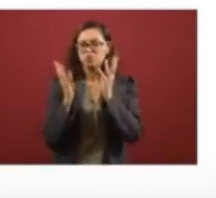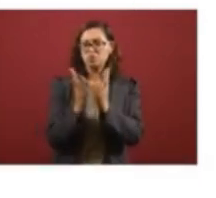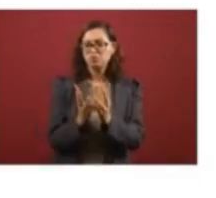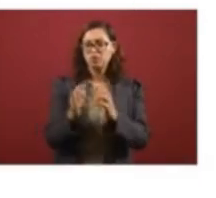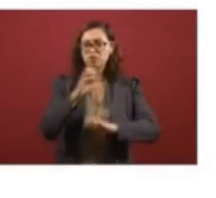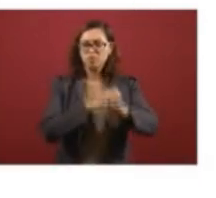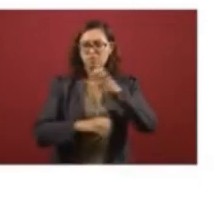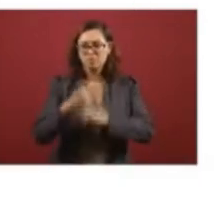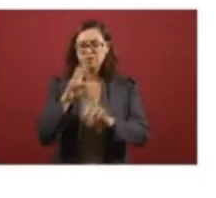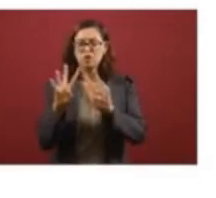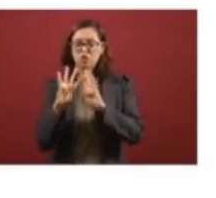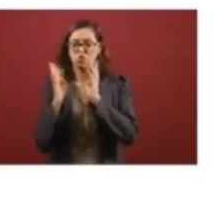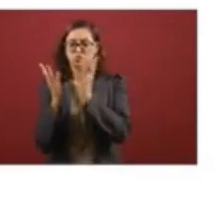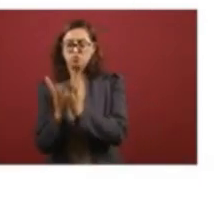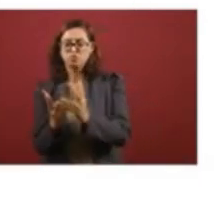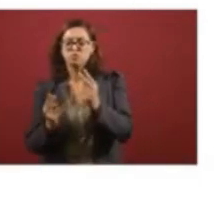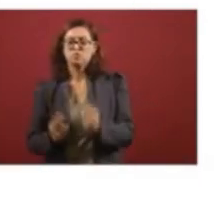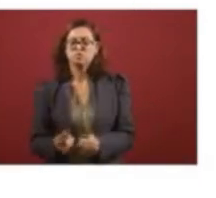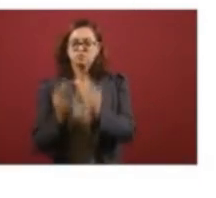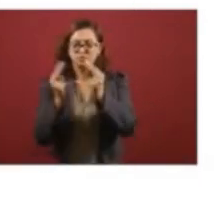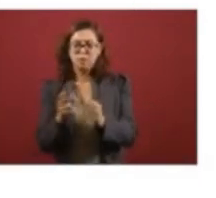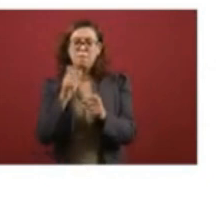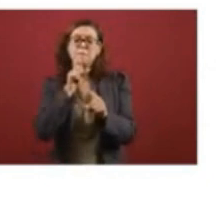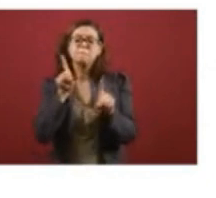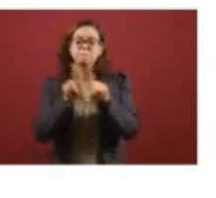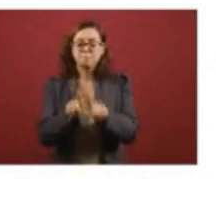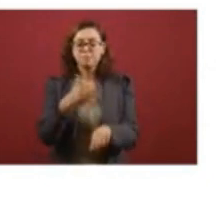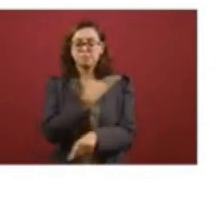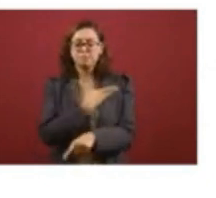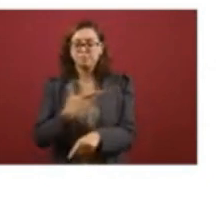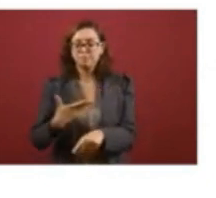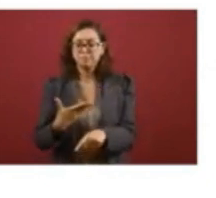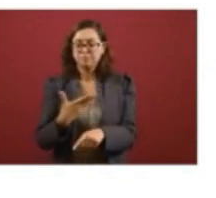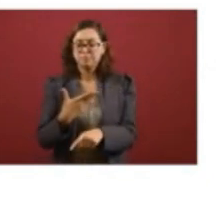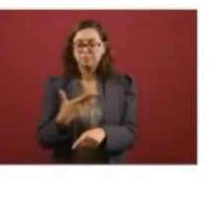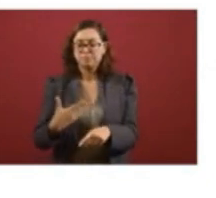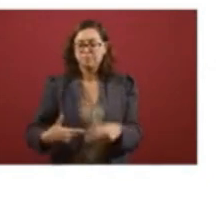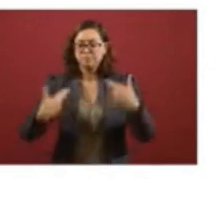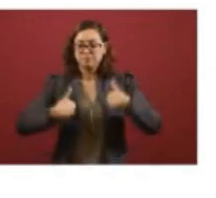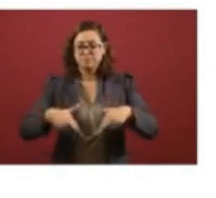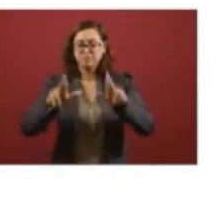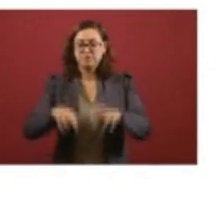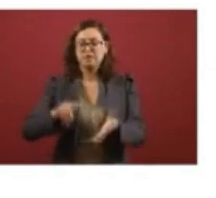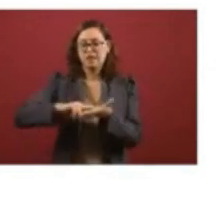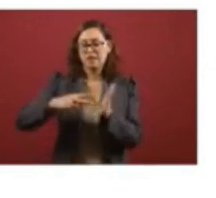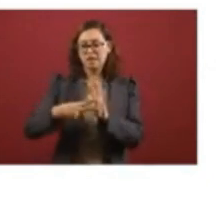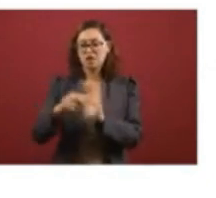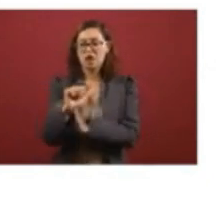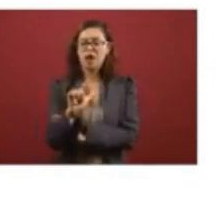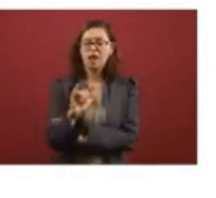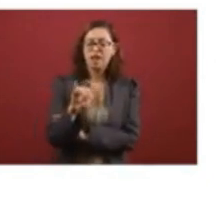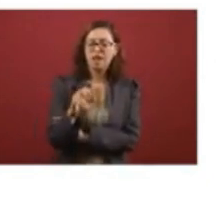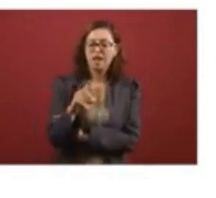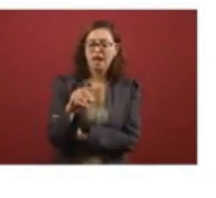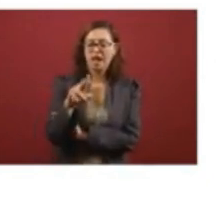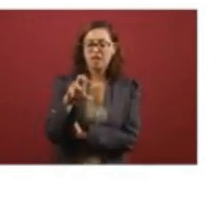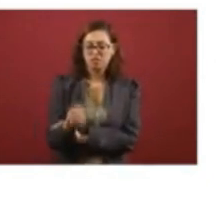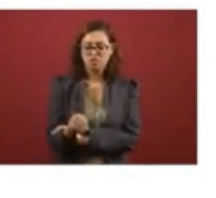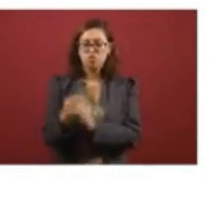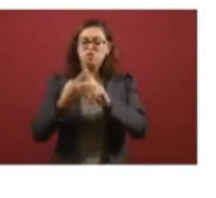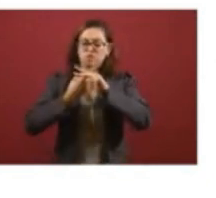Okay, so here's the paperwork regarding. So the President of the Republic,